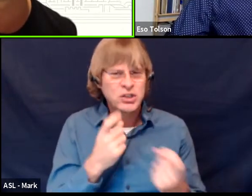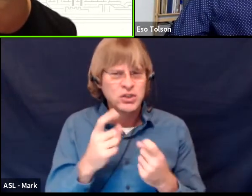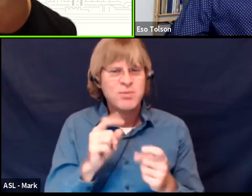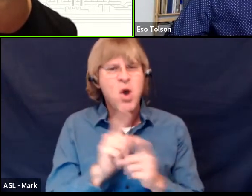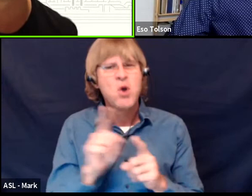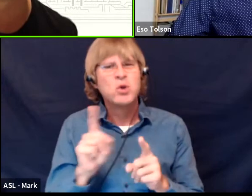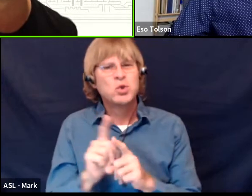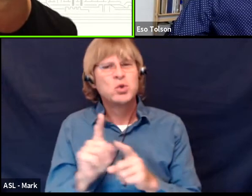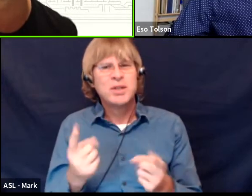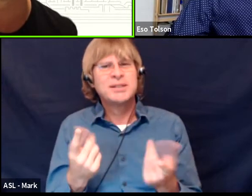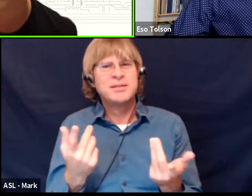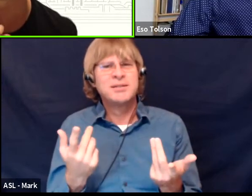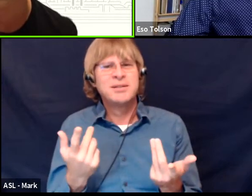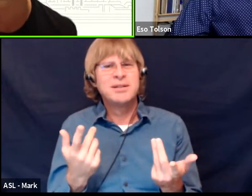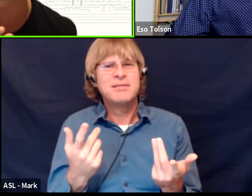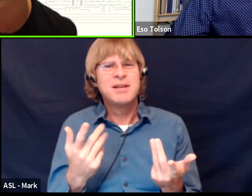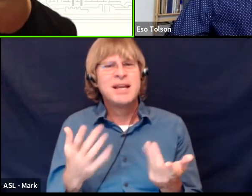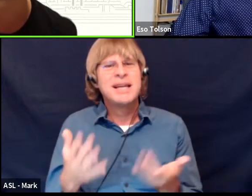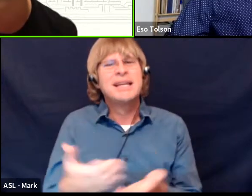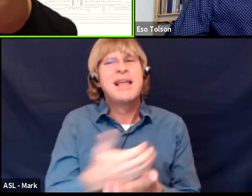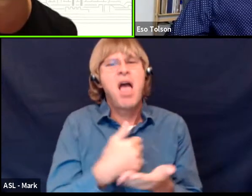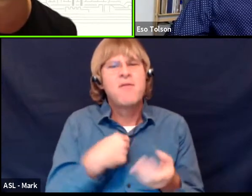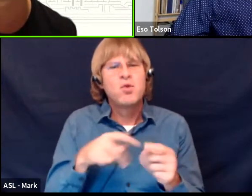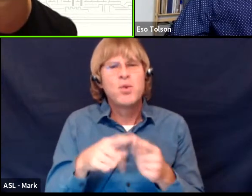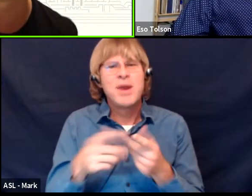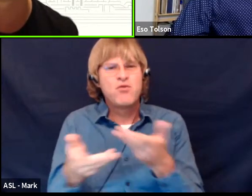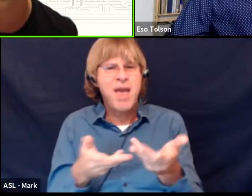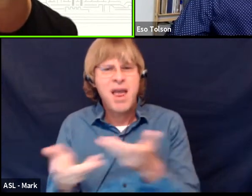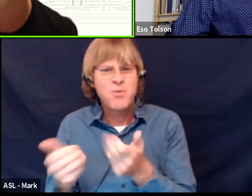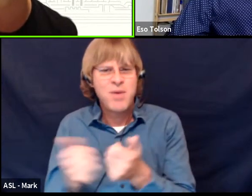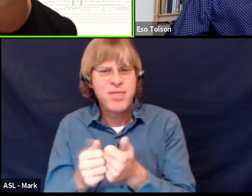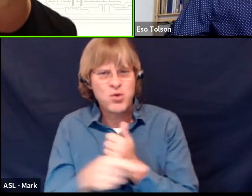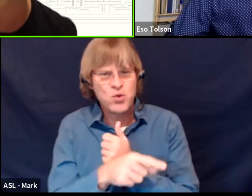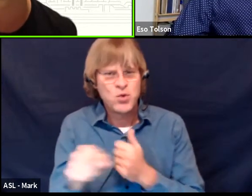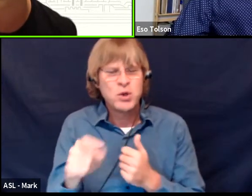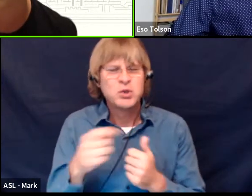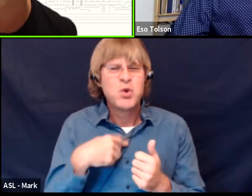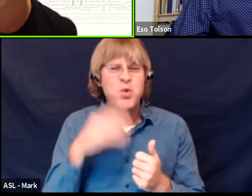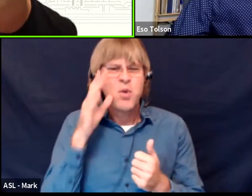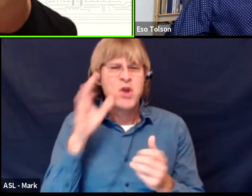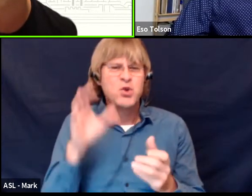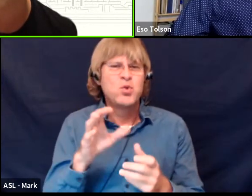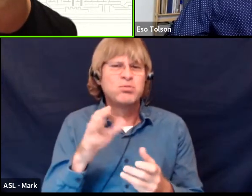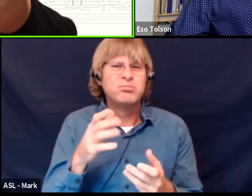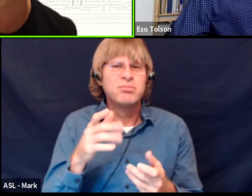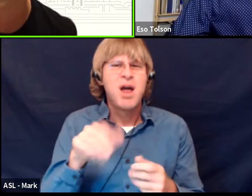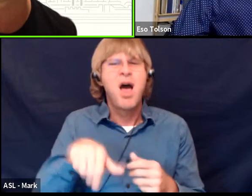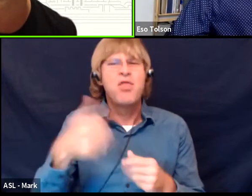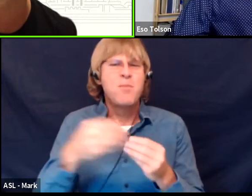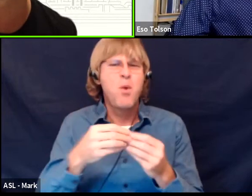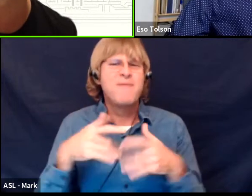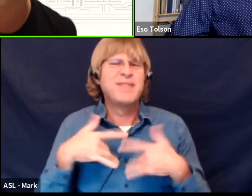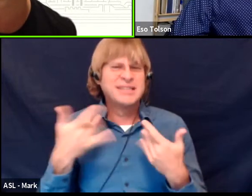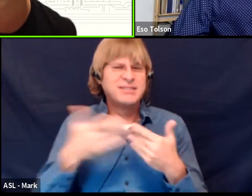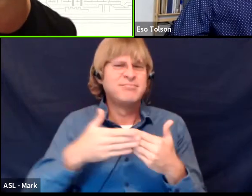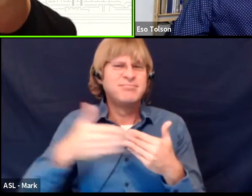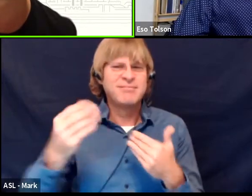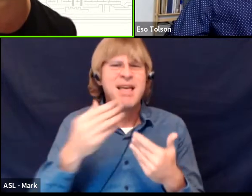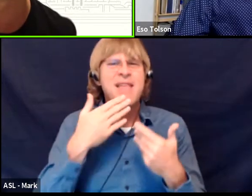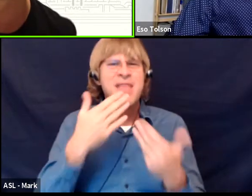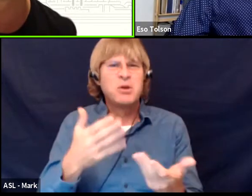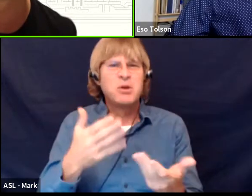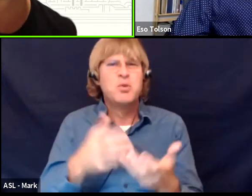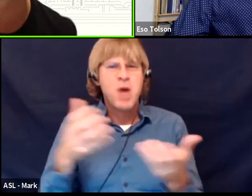also just getting an opportunity to interact with you. So we'll definitely do events like this in the future. And thank you so